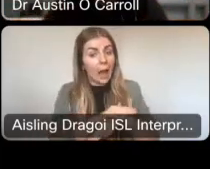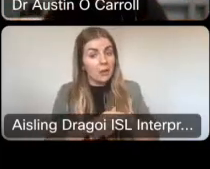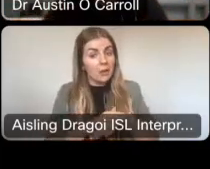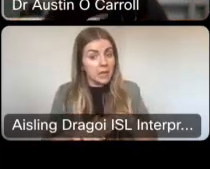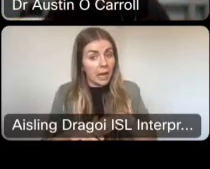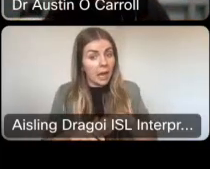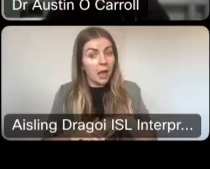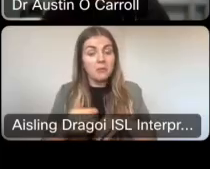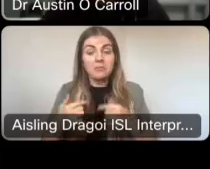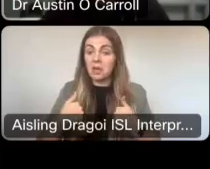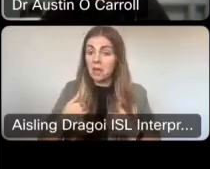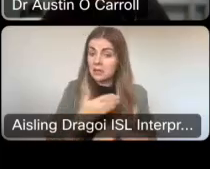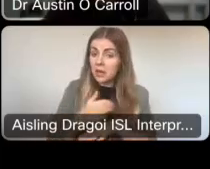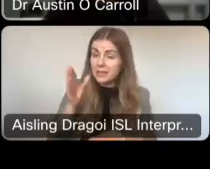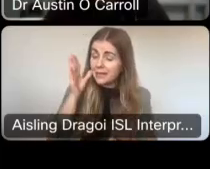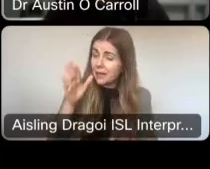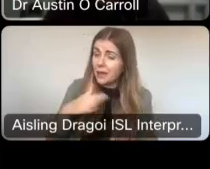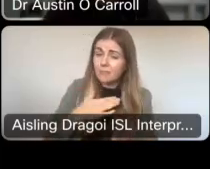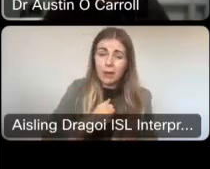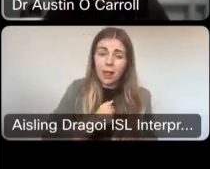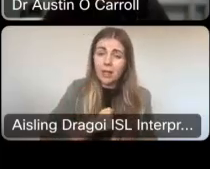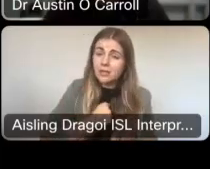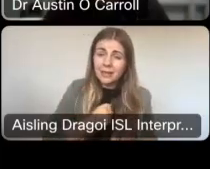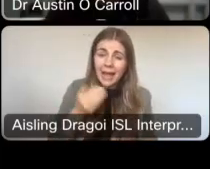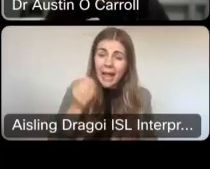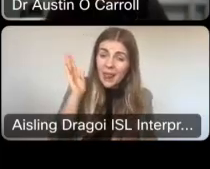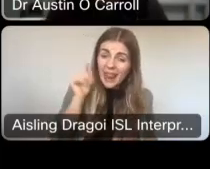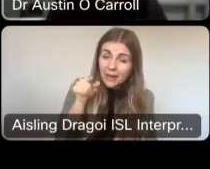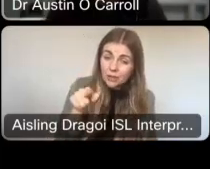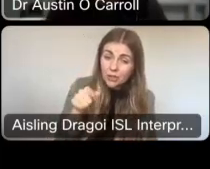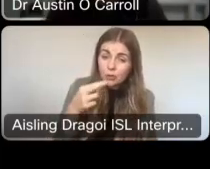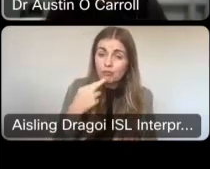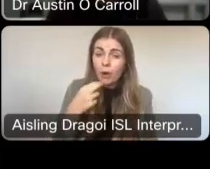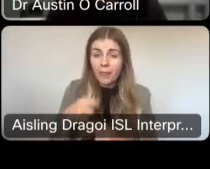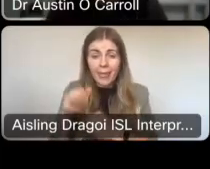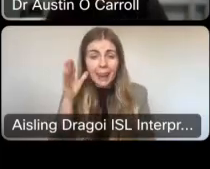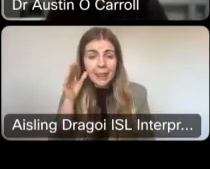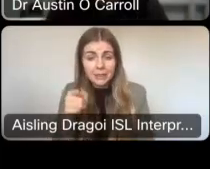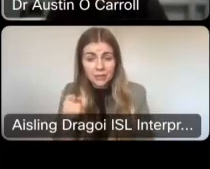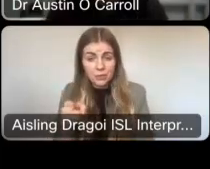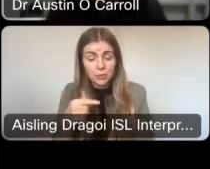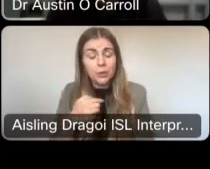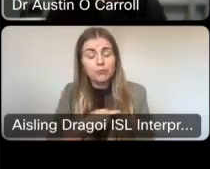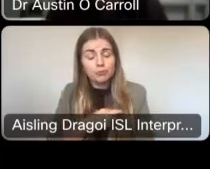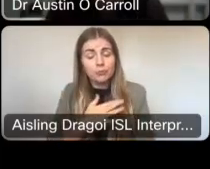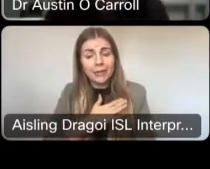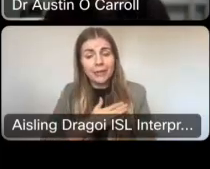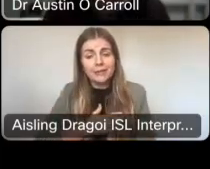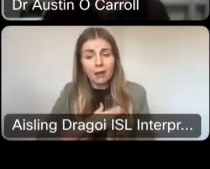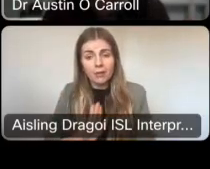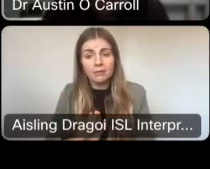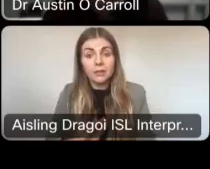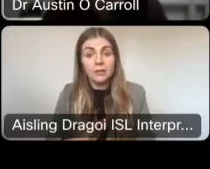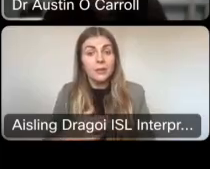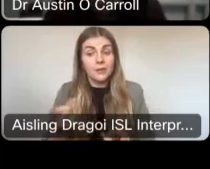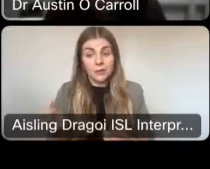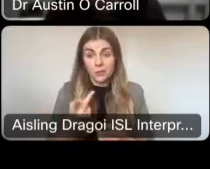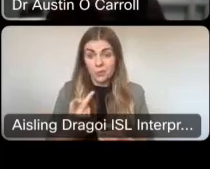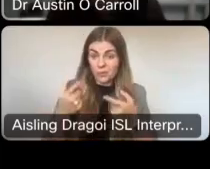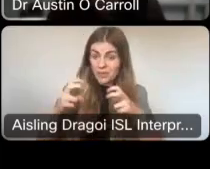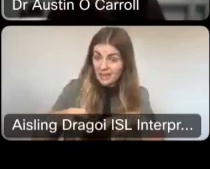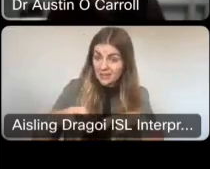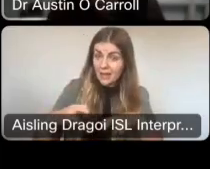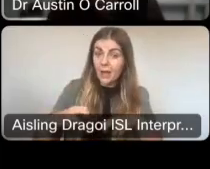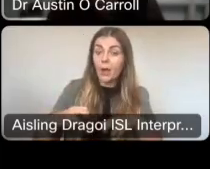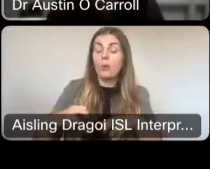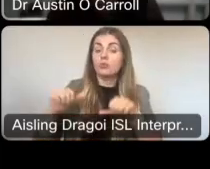I apologize. I was lecturing you rather than listening to you, and I am really sorry. So we sat and we managed to agree that we'd give her treatment,